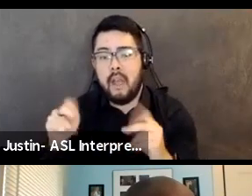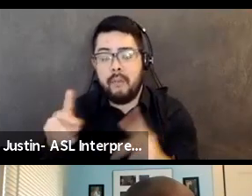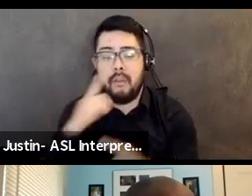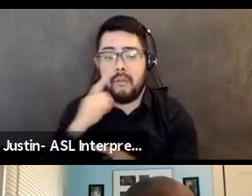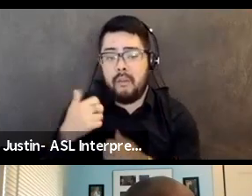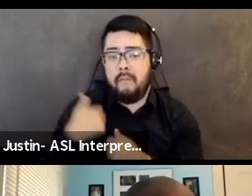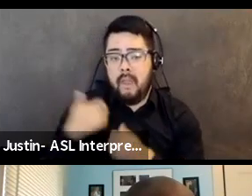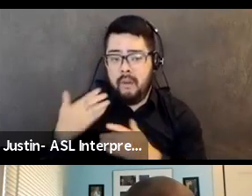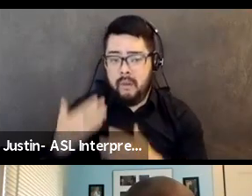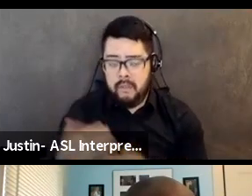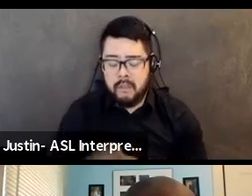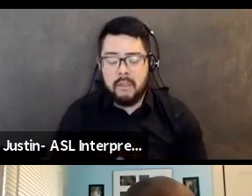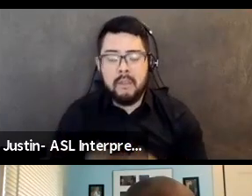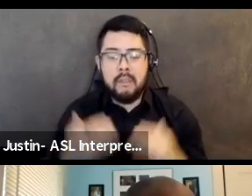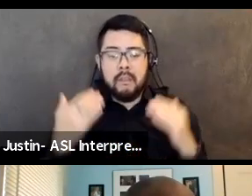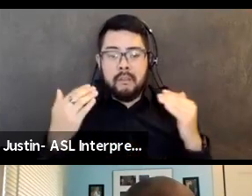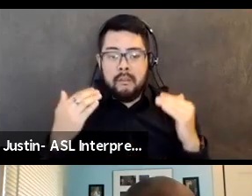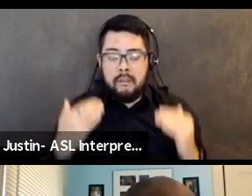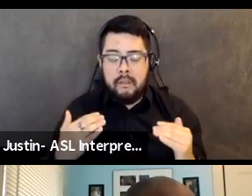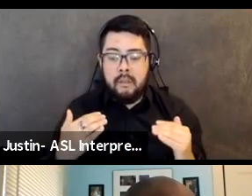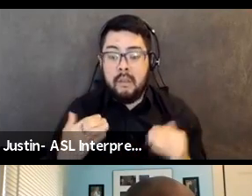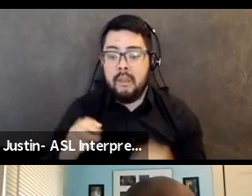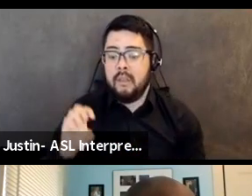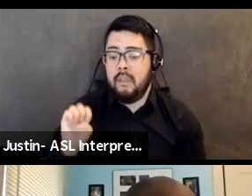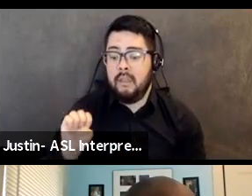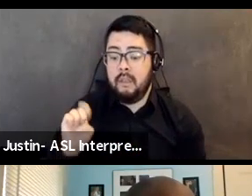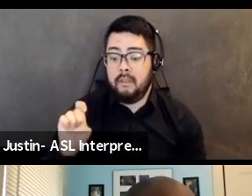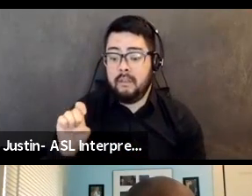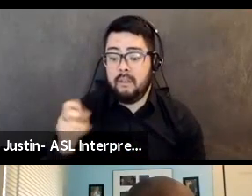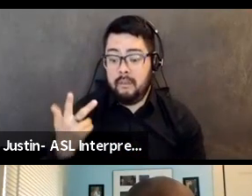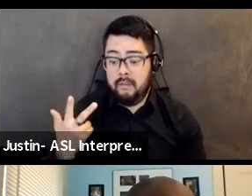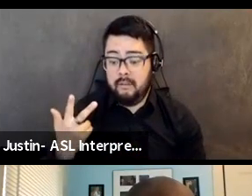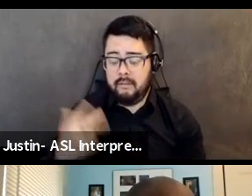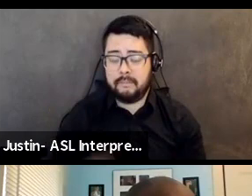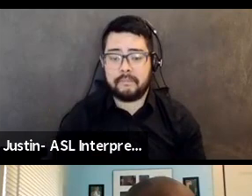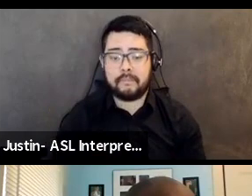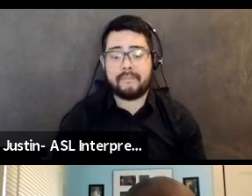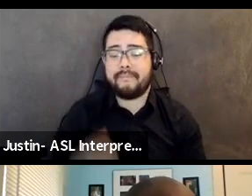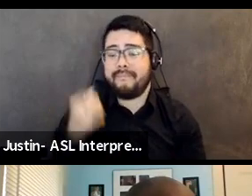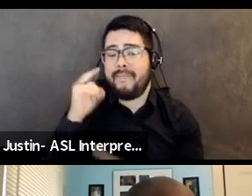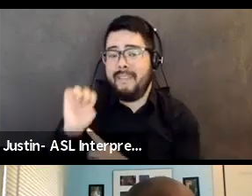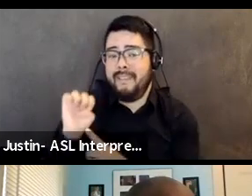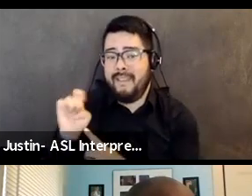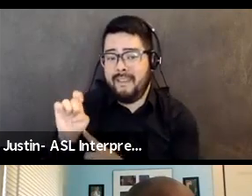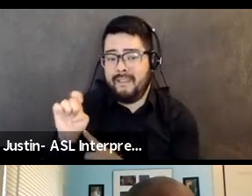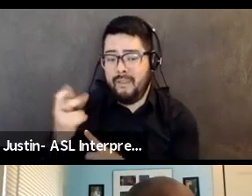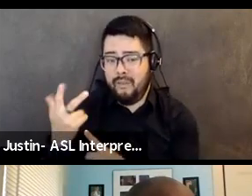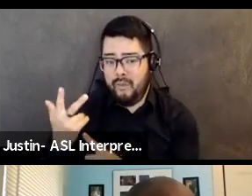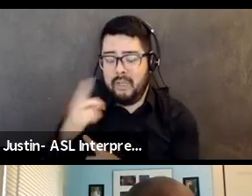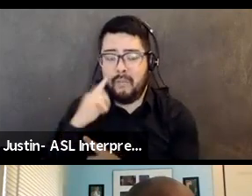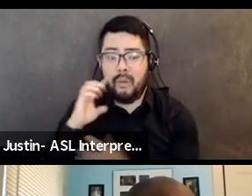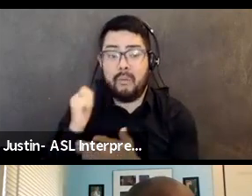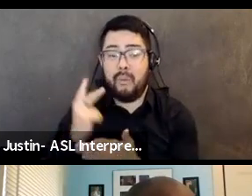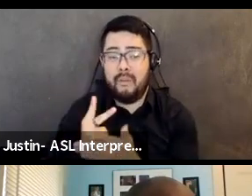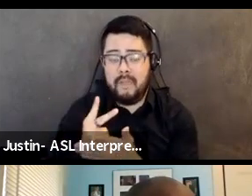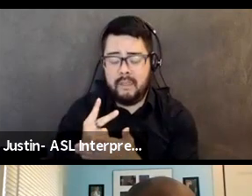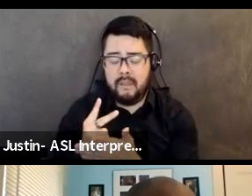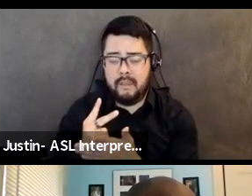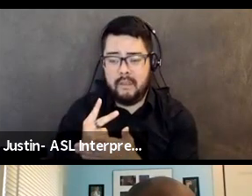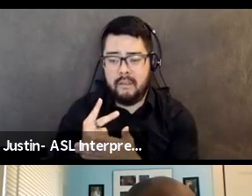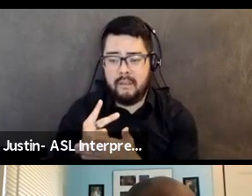we then move on mr president to ex3 ex3 is to approve the 20